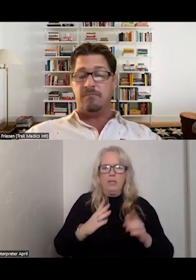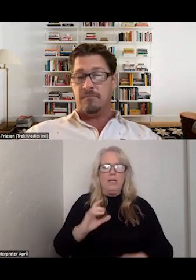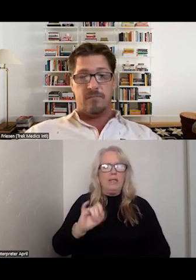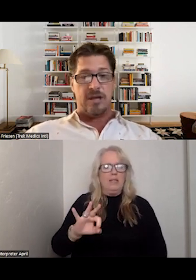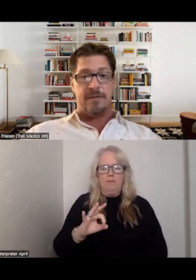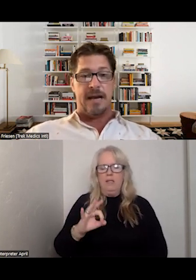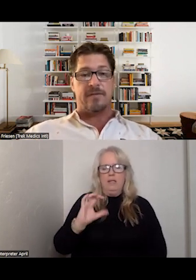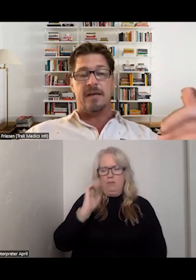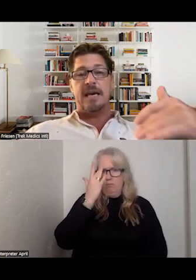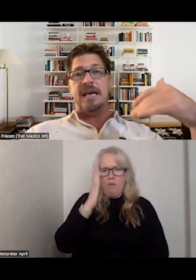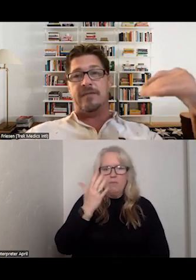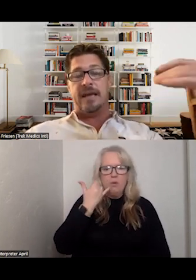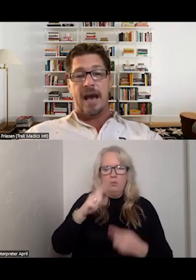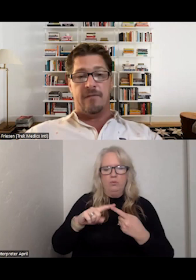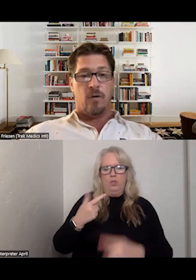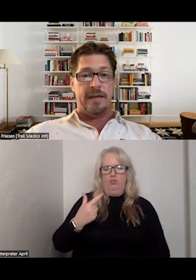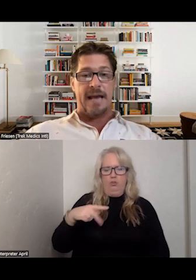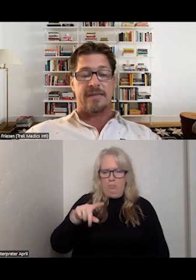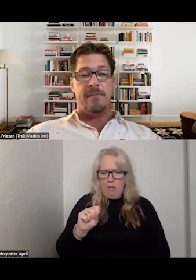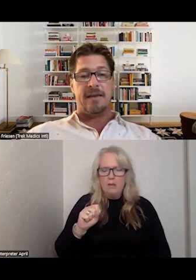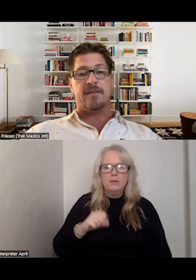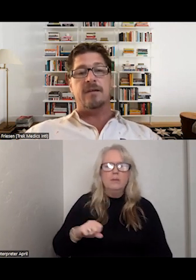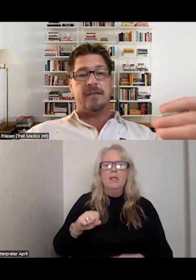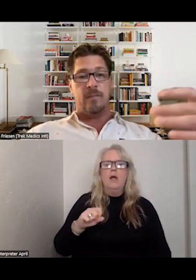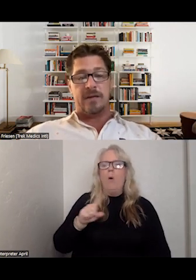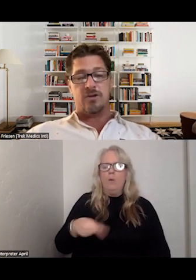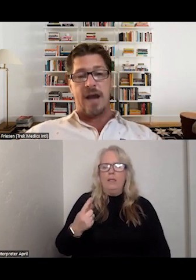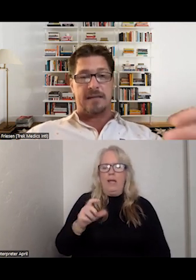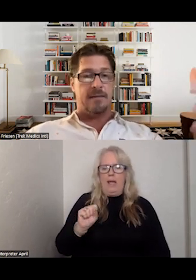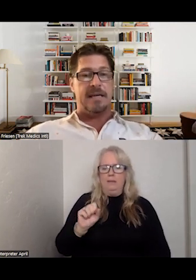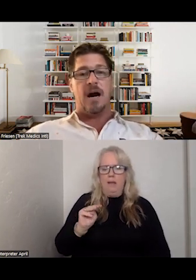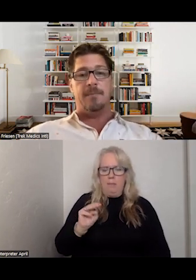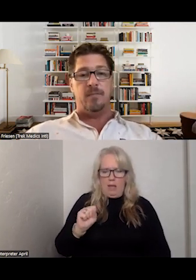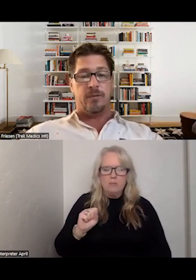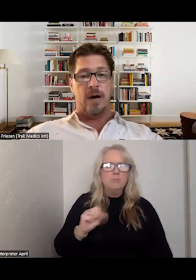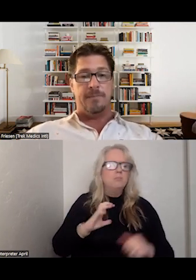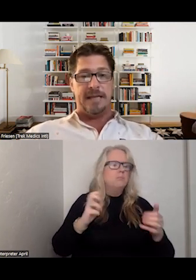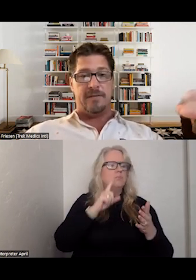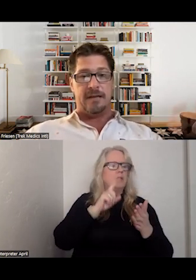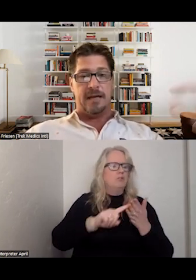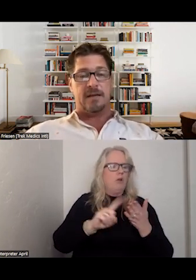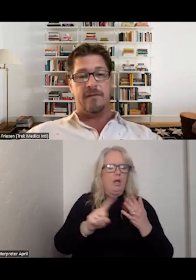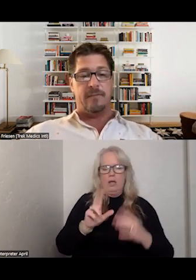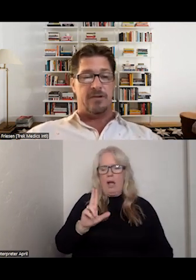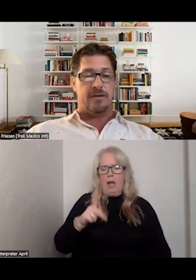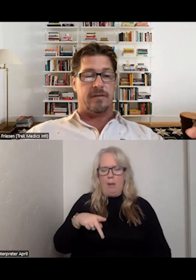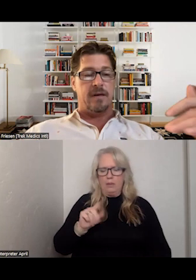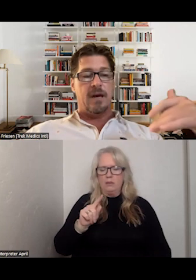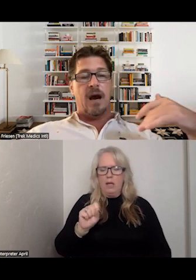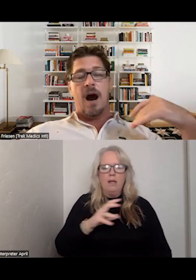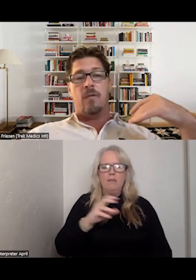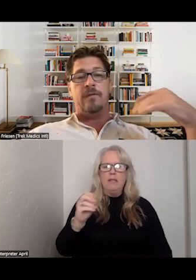smartphones, GPS. If they have only SMS, then we can track them through updates and